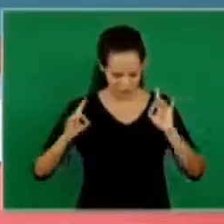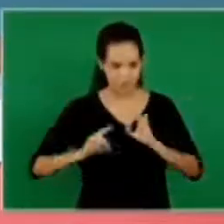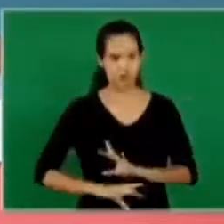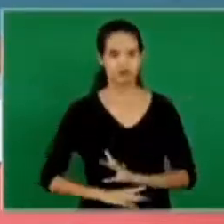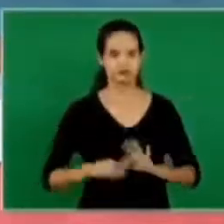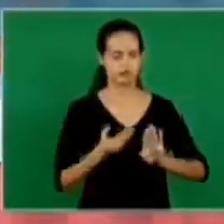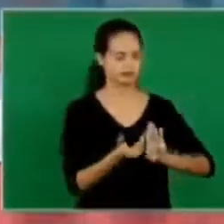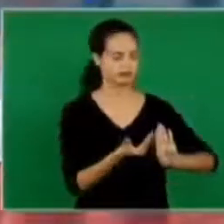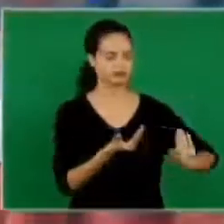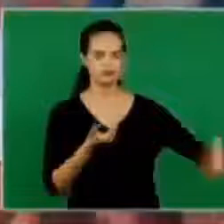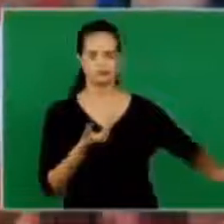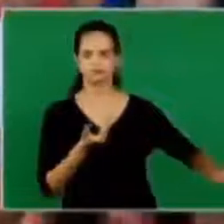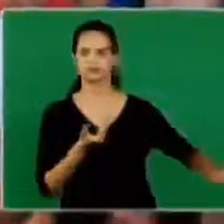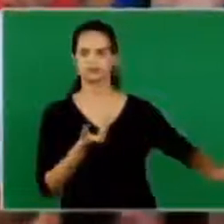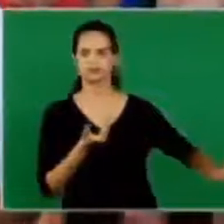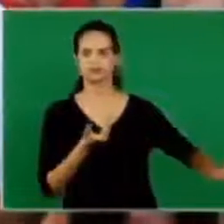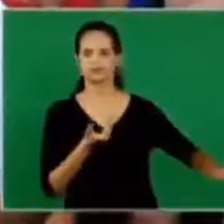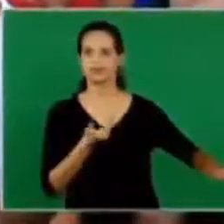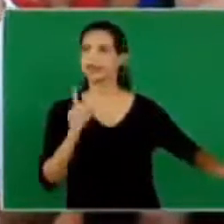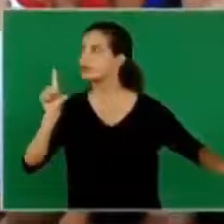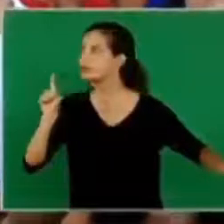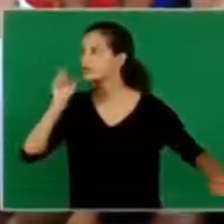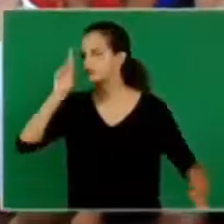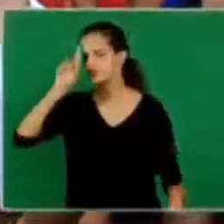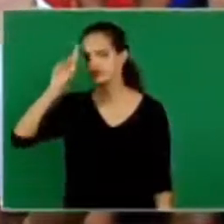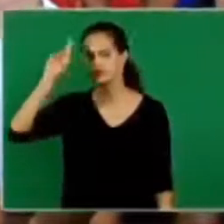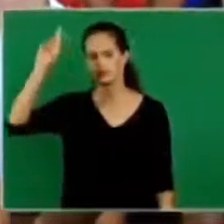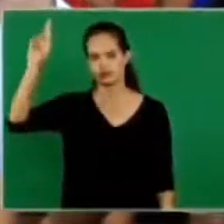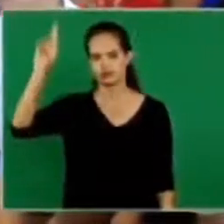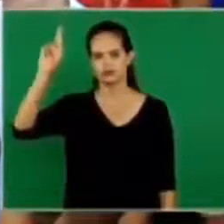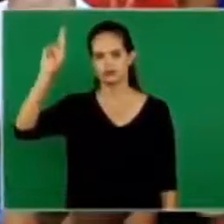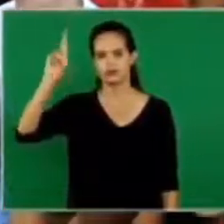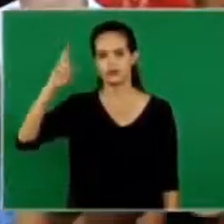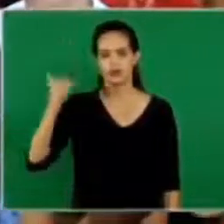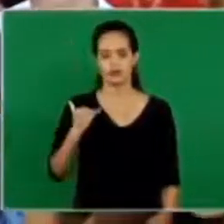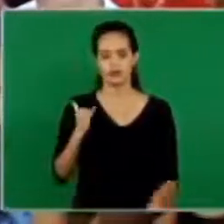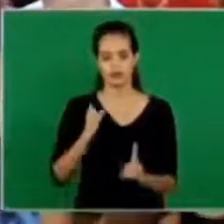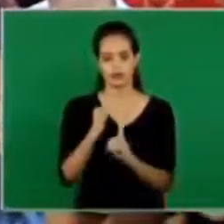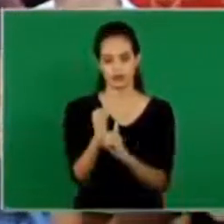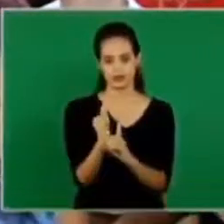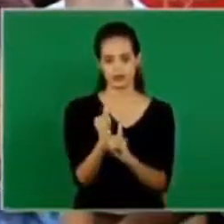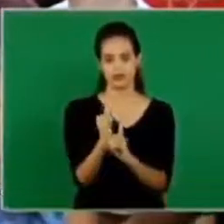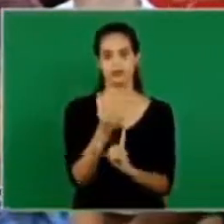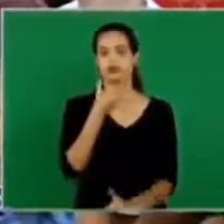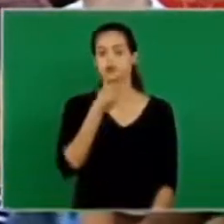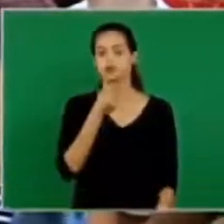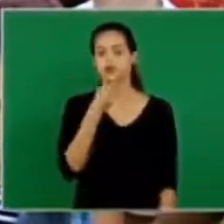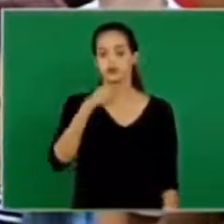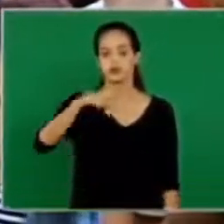already dressed up in holiness. This is the prophecy of Joel.